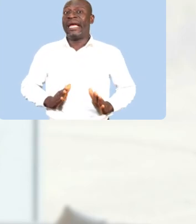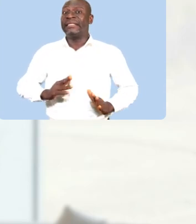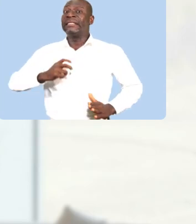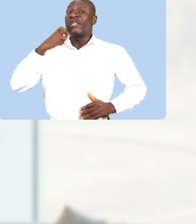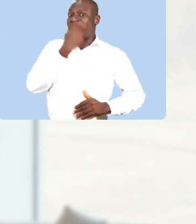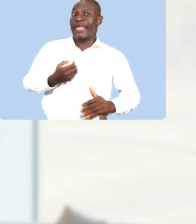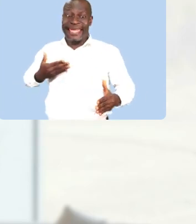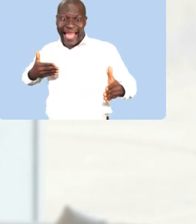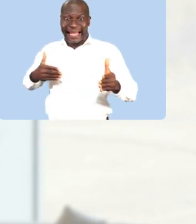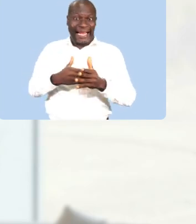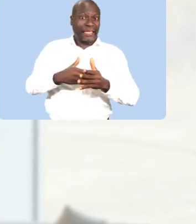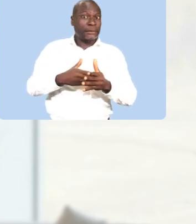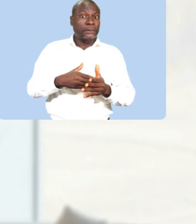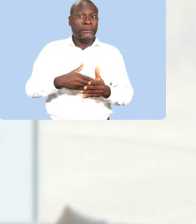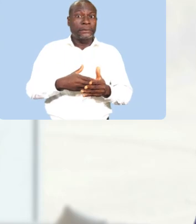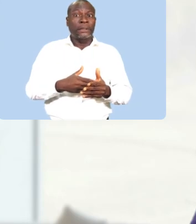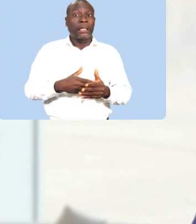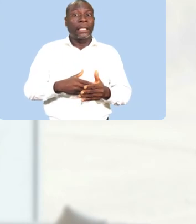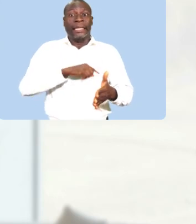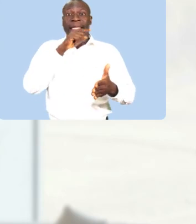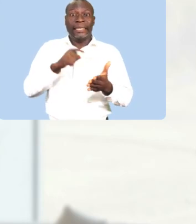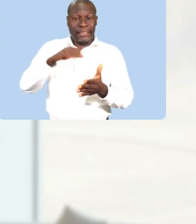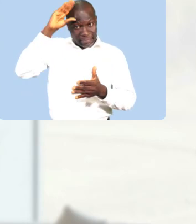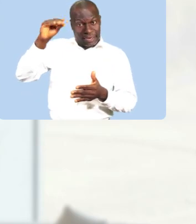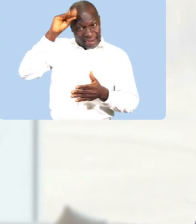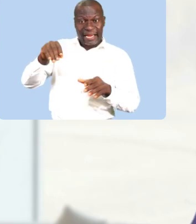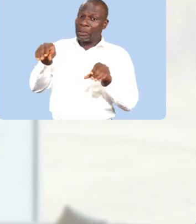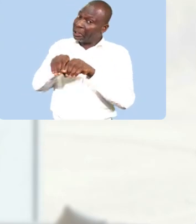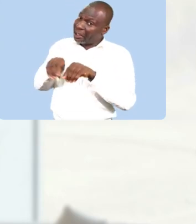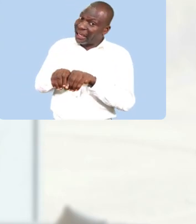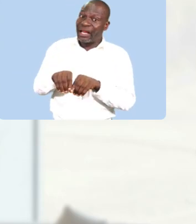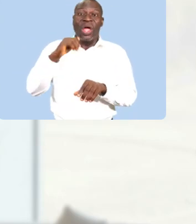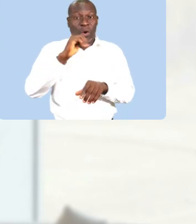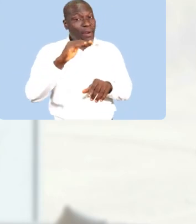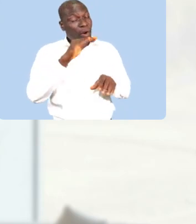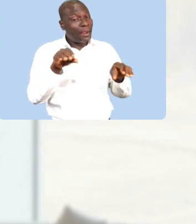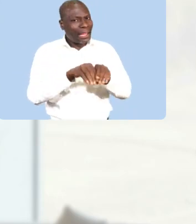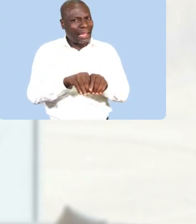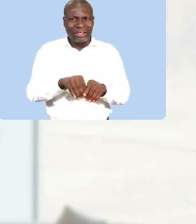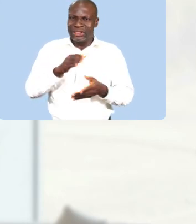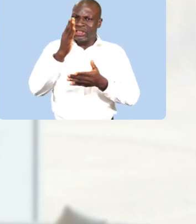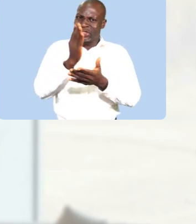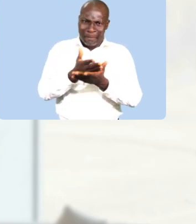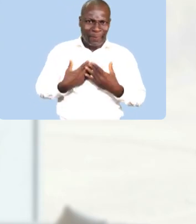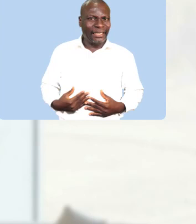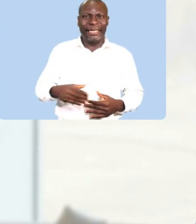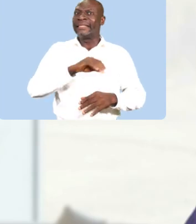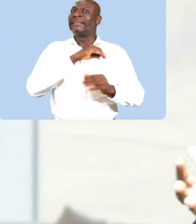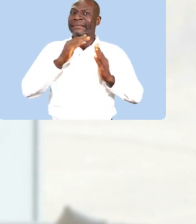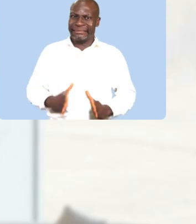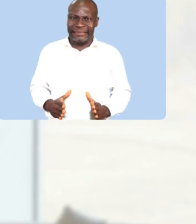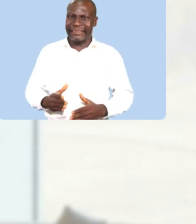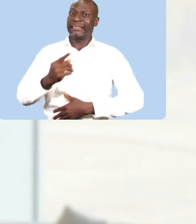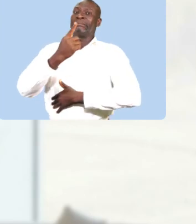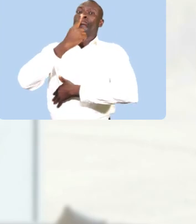yet. Me name any paradua as fat to say, so obi a Christo ni sampa kenny and para. On your